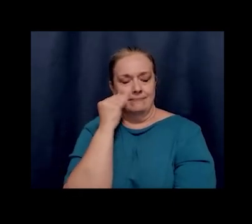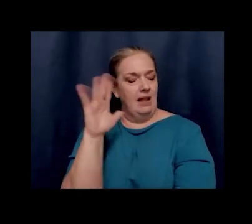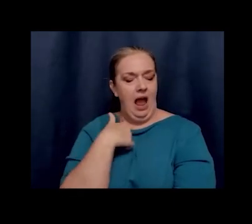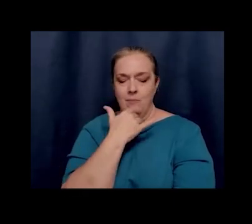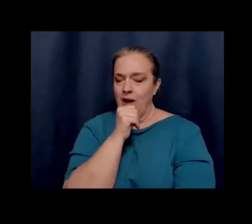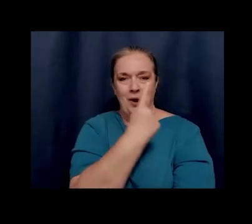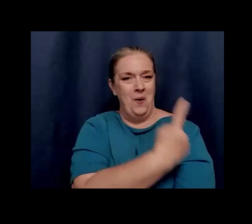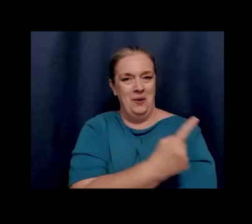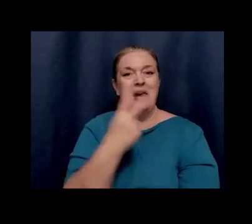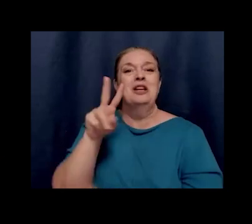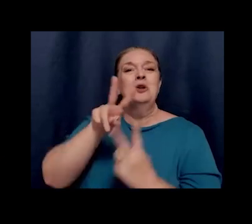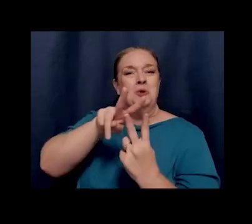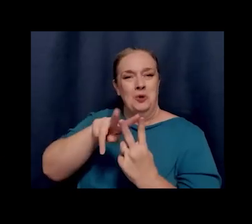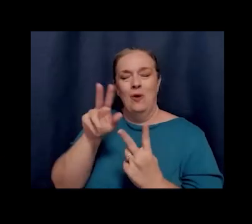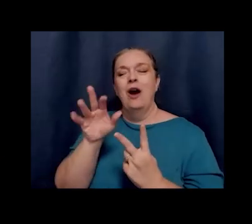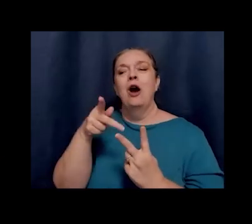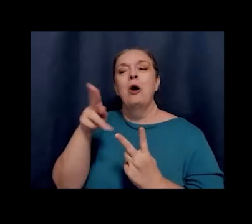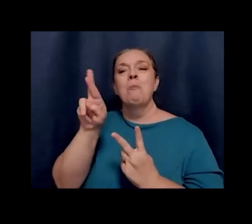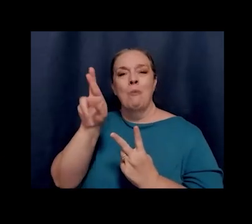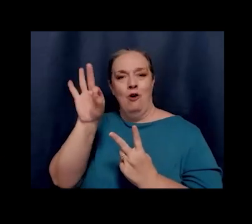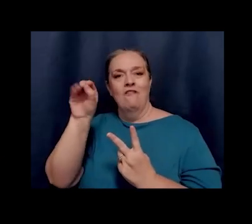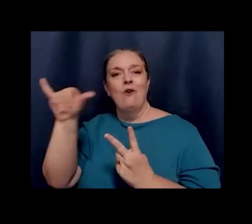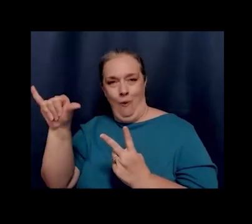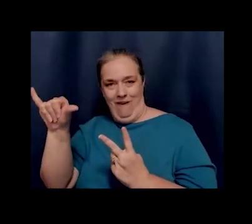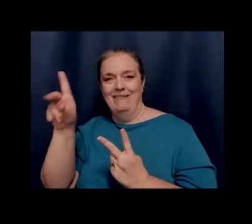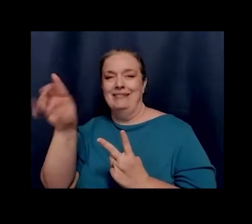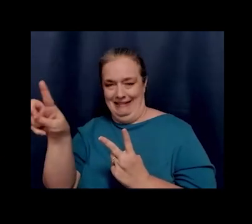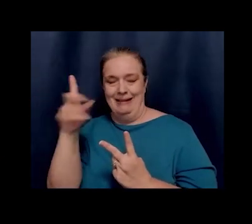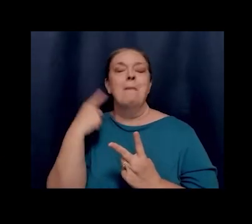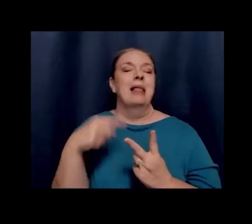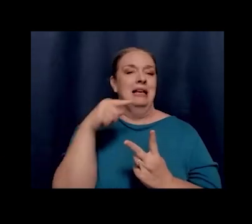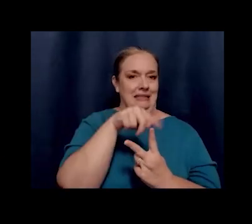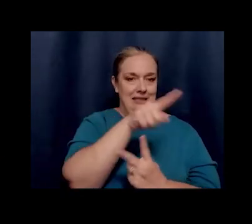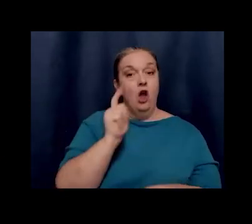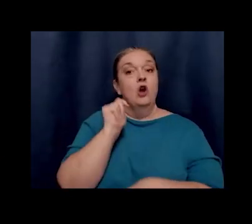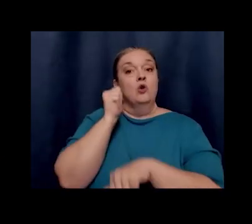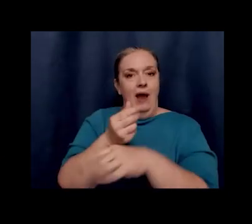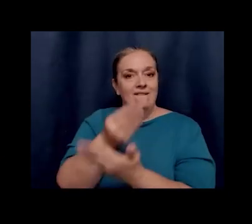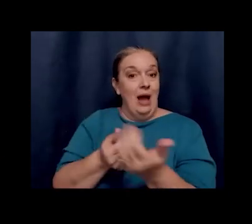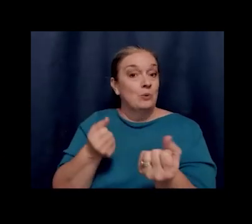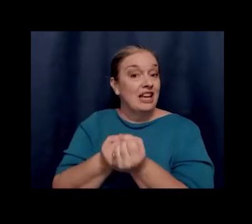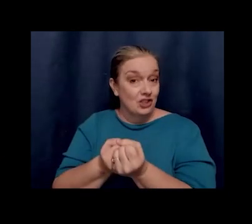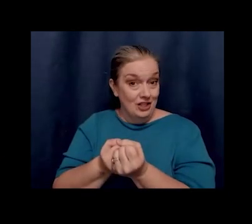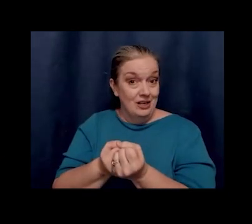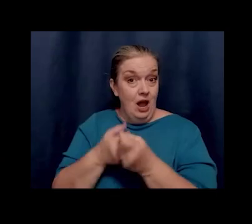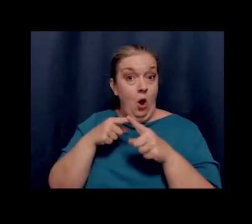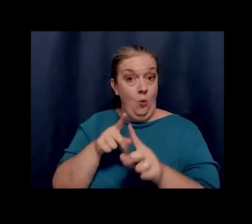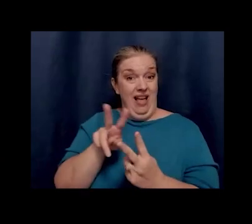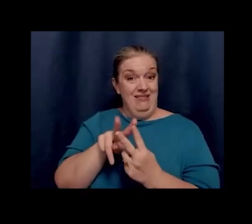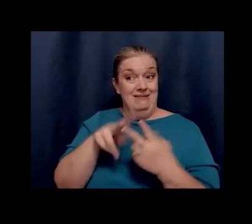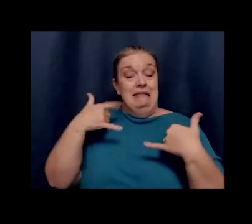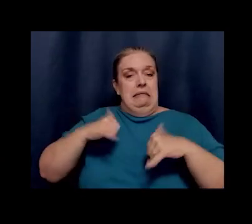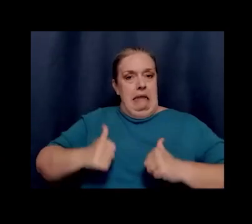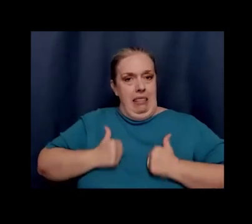same, but only two I know of. Washington created this foundation along with his wife, Janie, while they were still